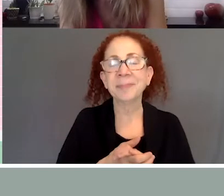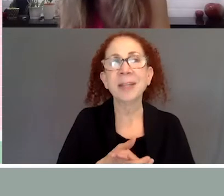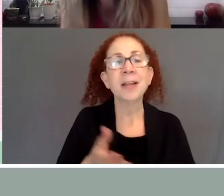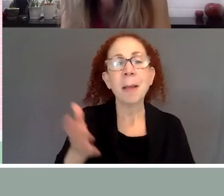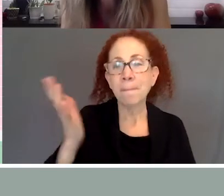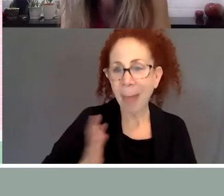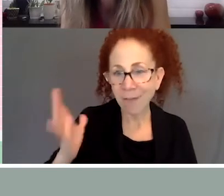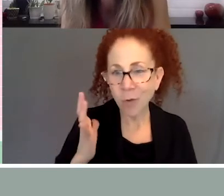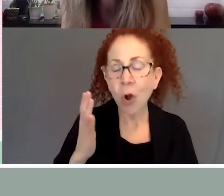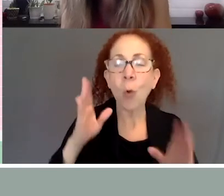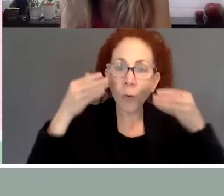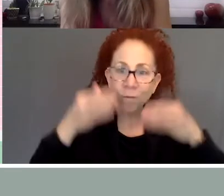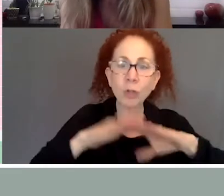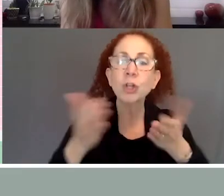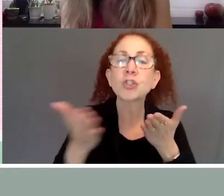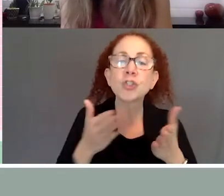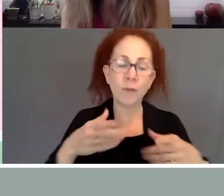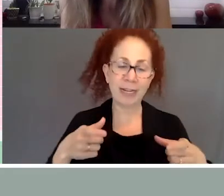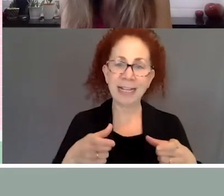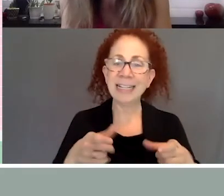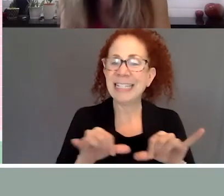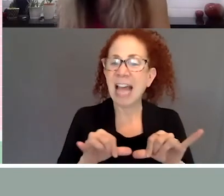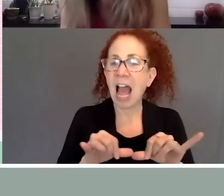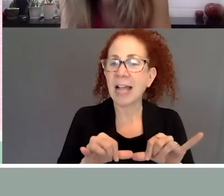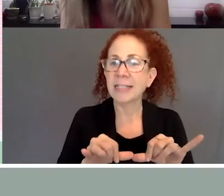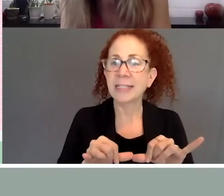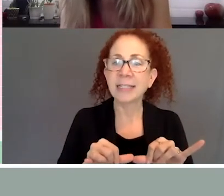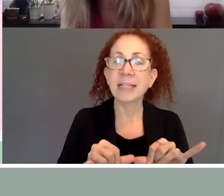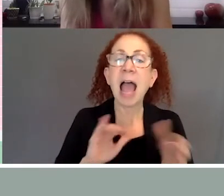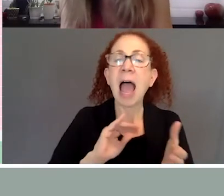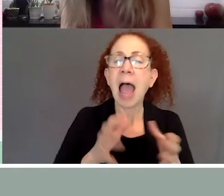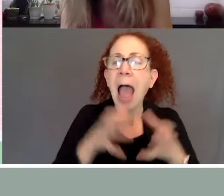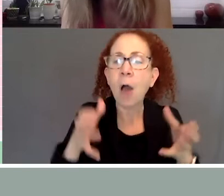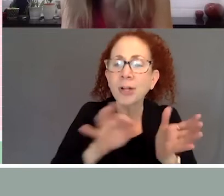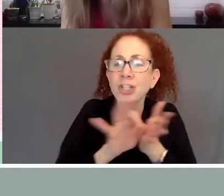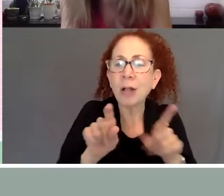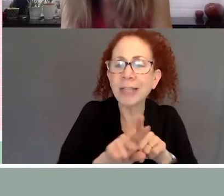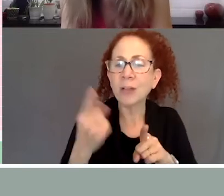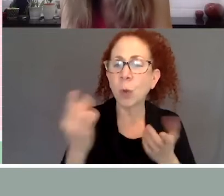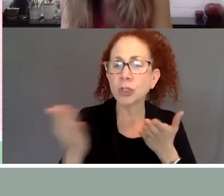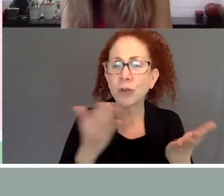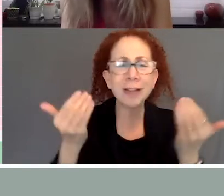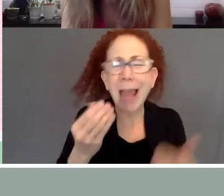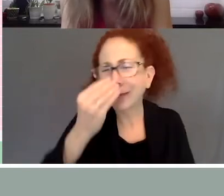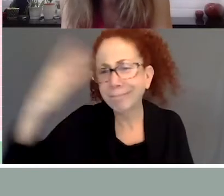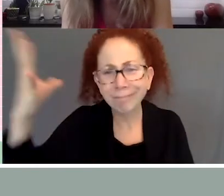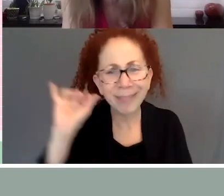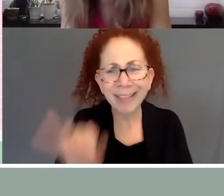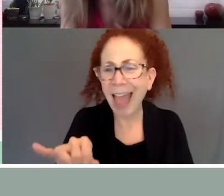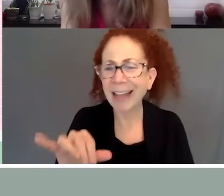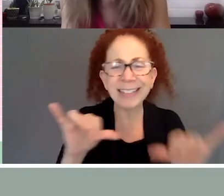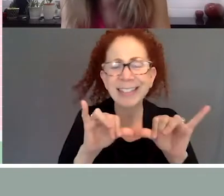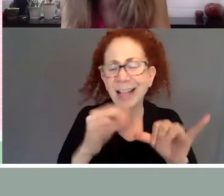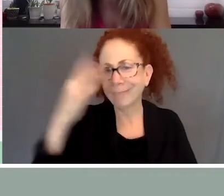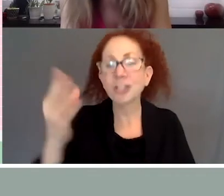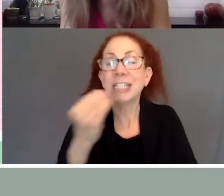on serving sizes, like how much counts as a serving. Now we don't need to even go there because really you just